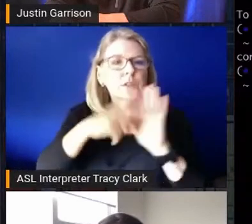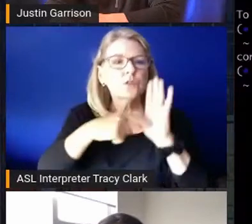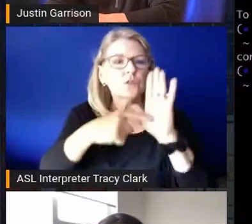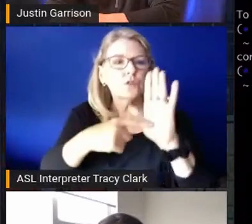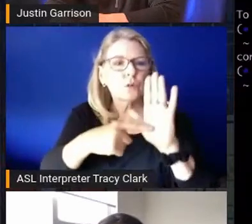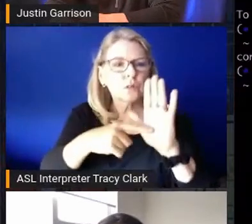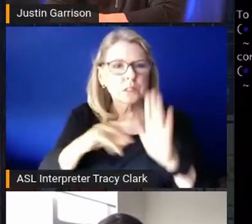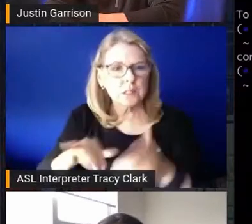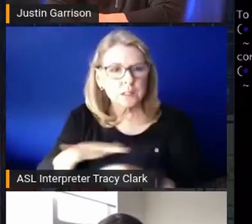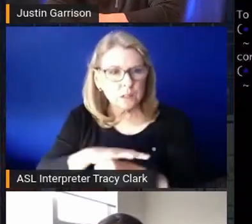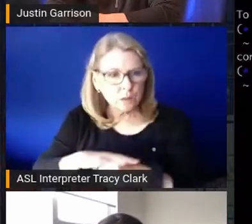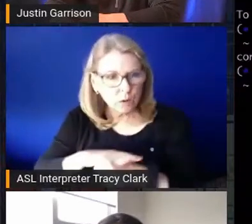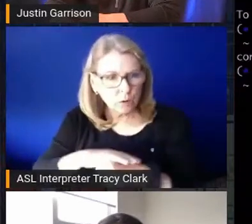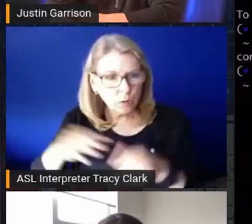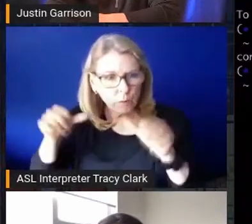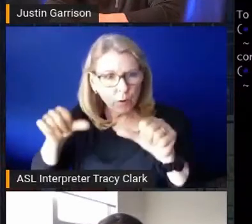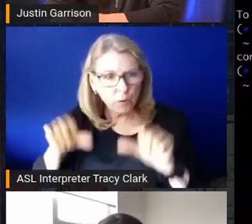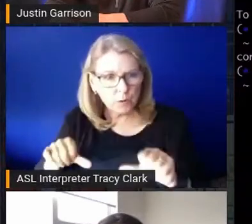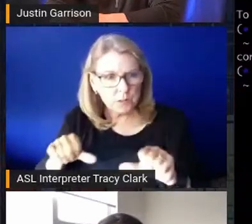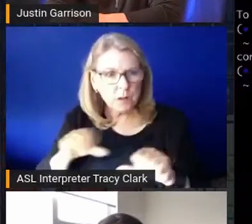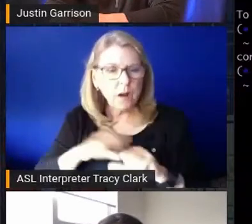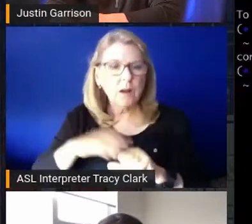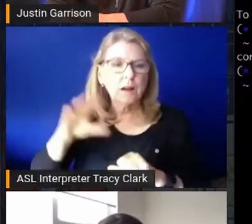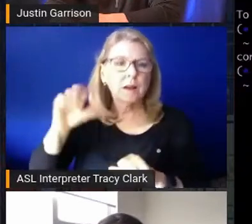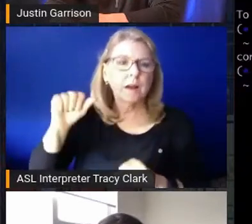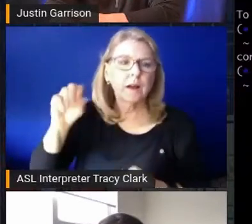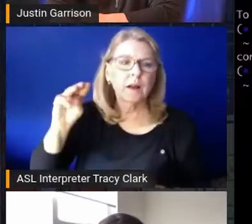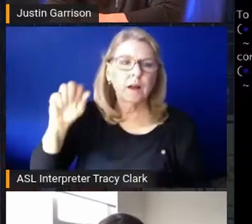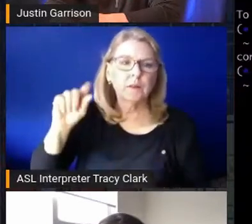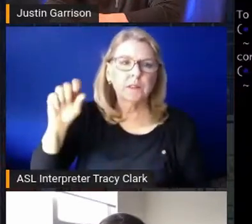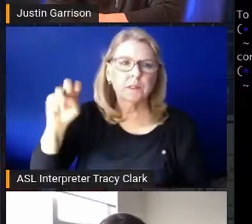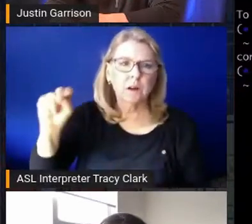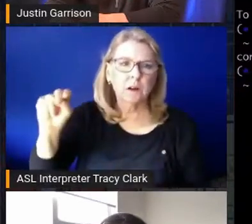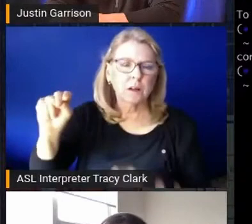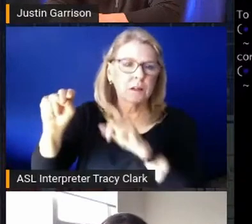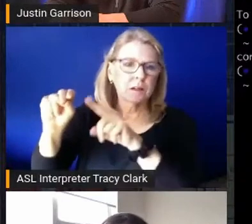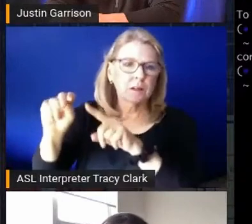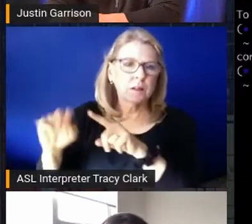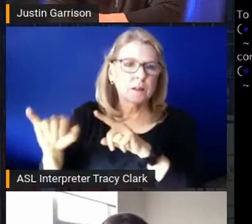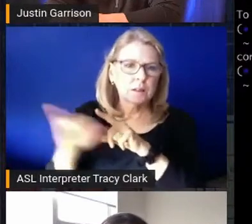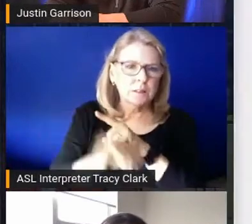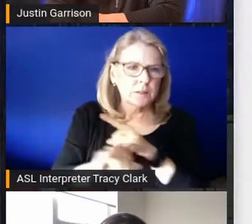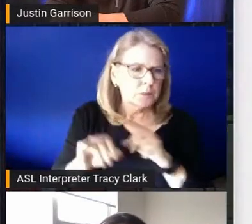console and navigate through the resources just like you could do with any native EKS cluster.